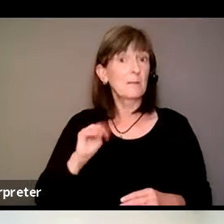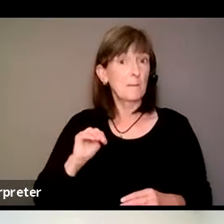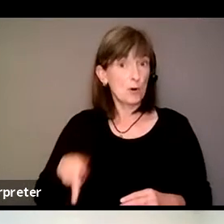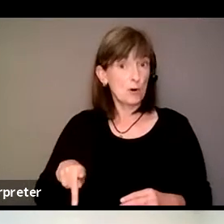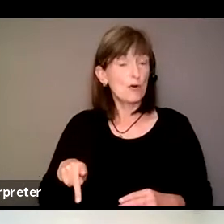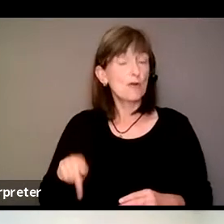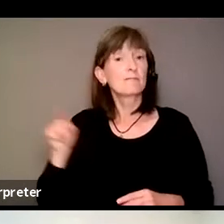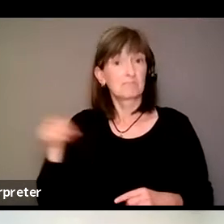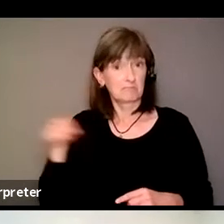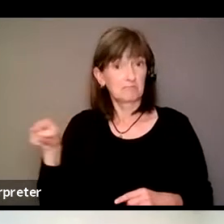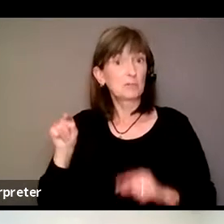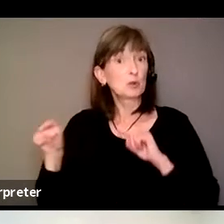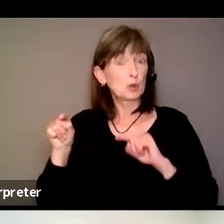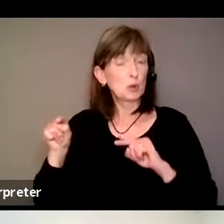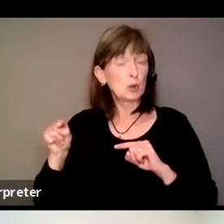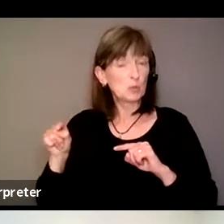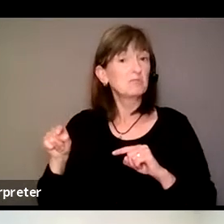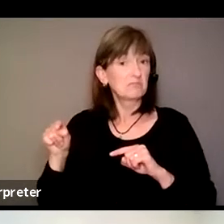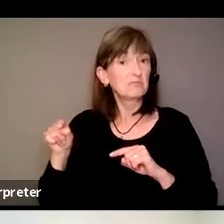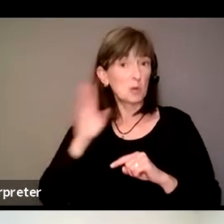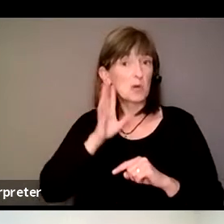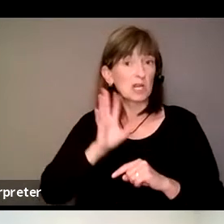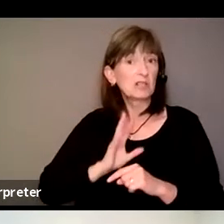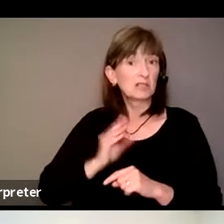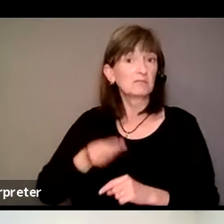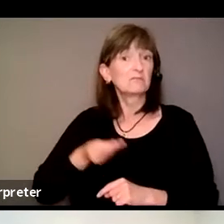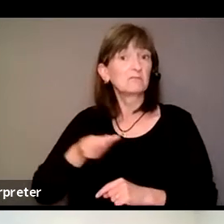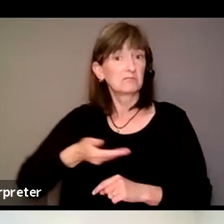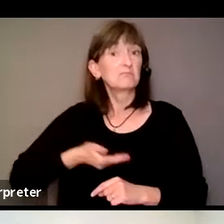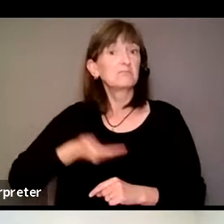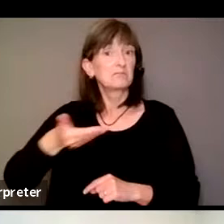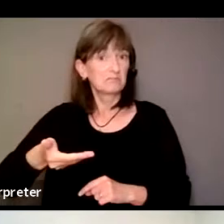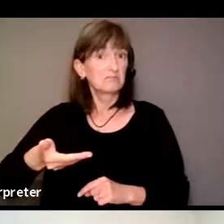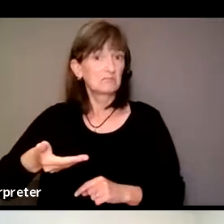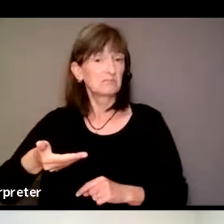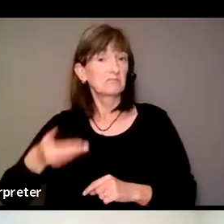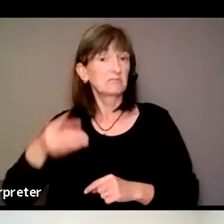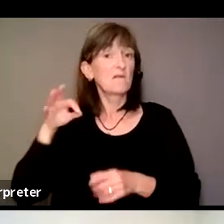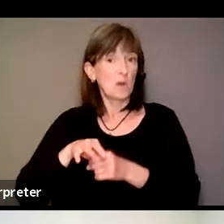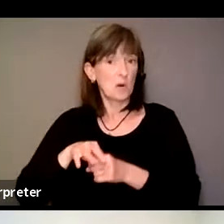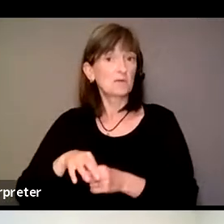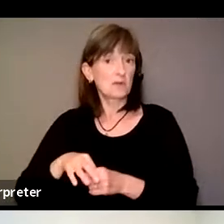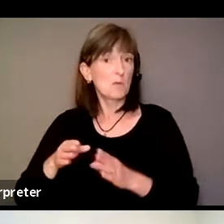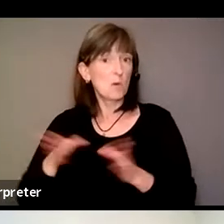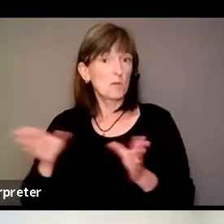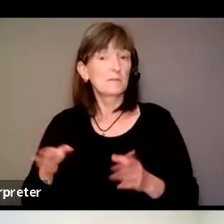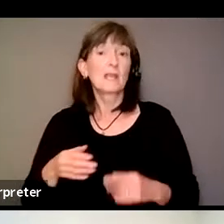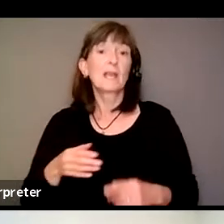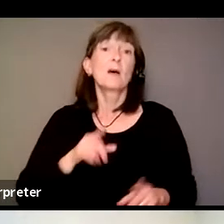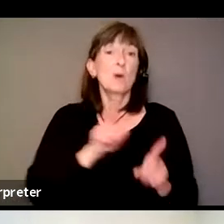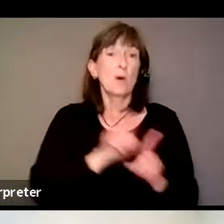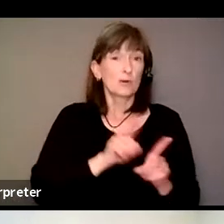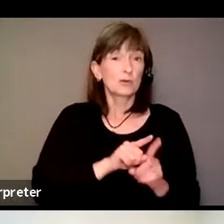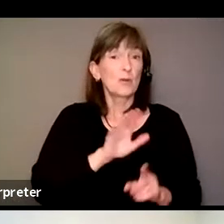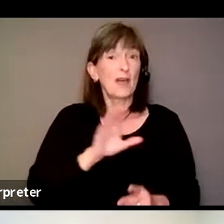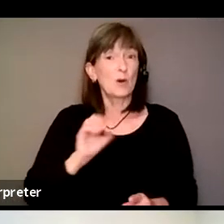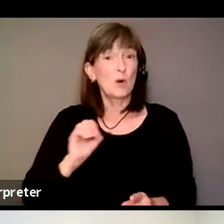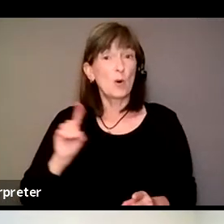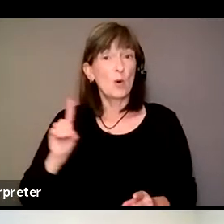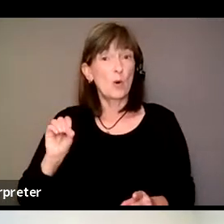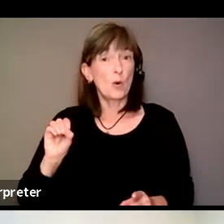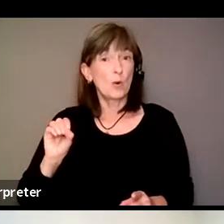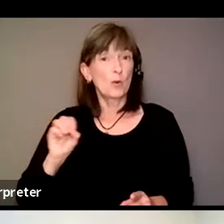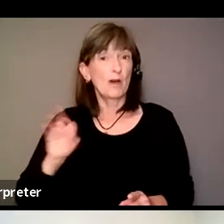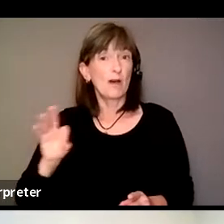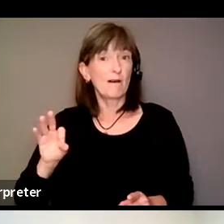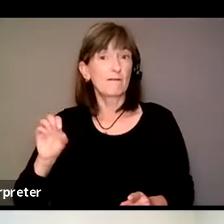exciting to see. But back to what we mentioned earlier about the code of conduct, and I'm happy you brought it up, Minister Howell, because as you know,